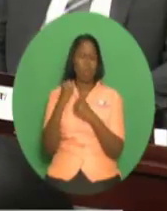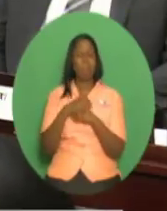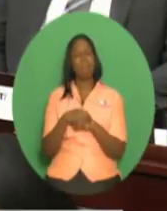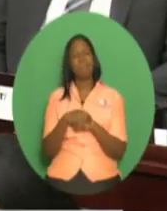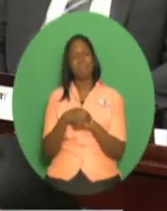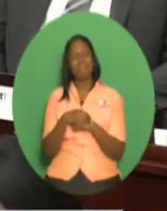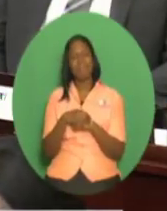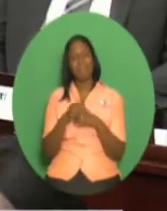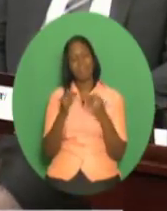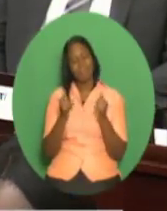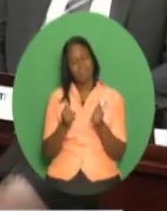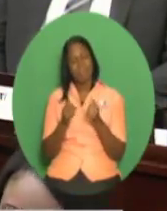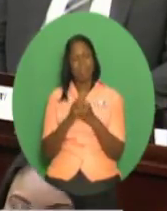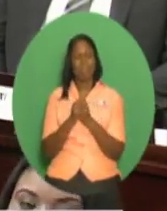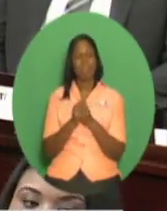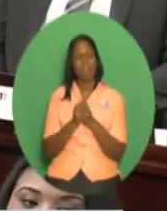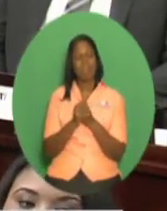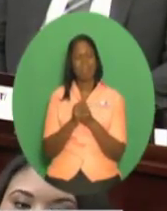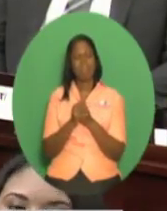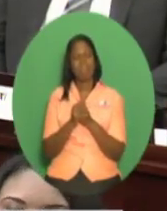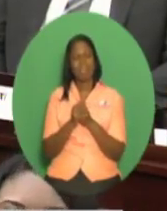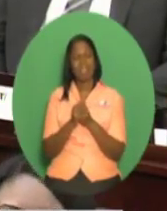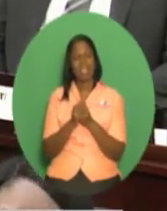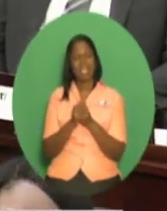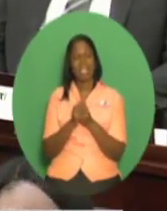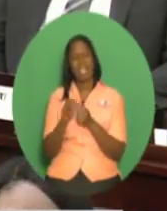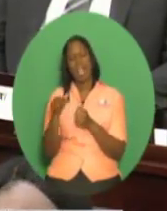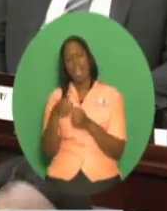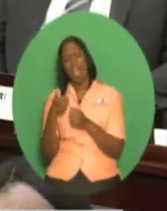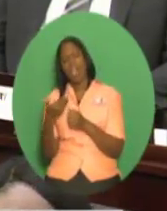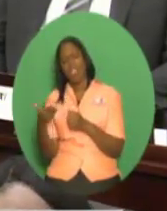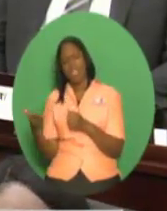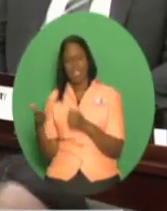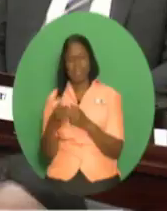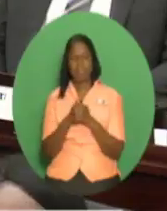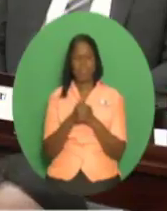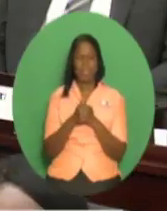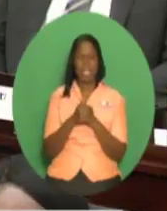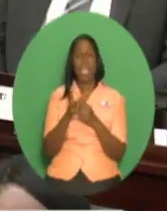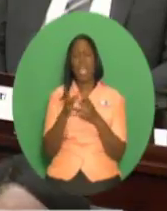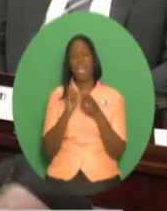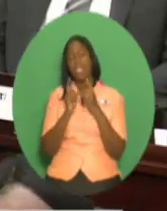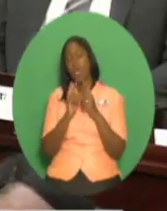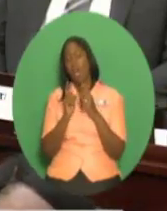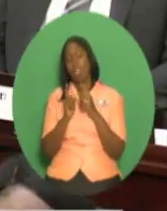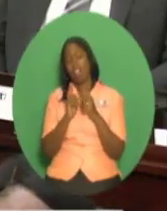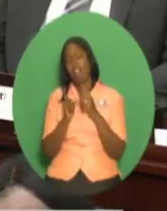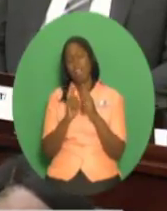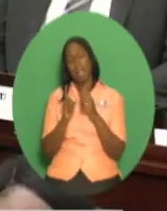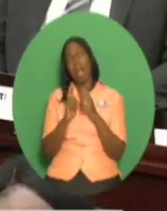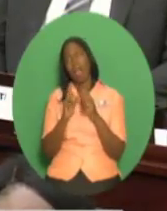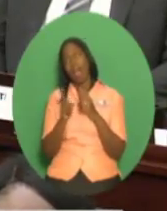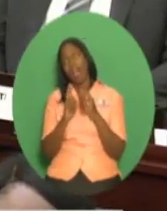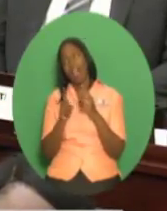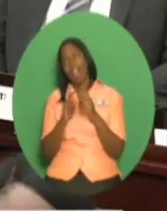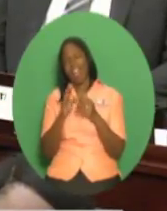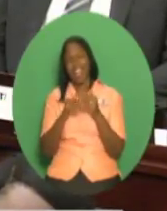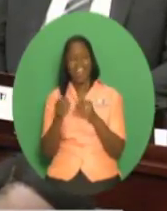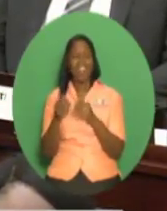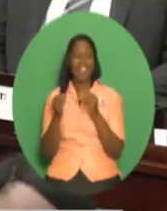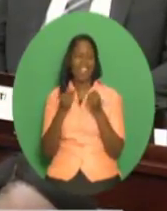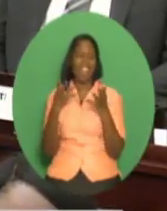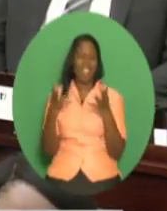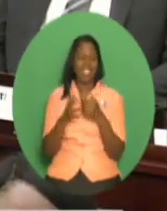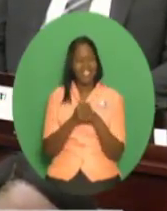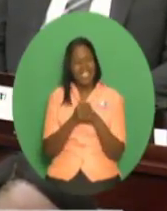Madam Speaker, this is another area that I have been talking about for quite some time, and that